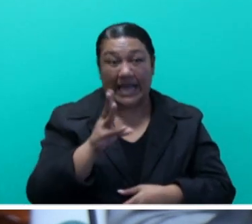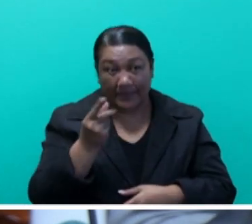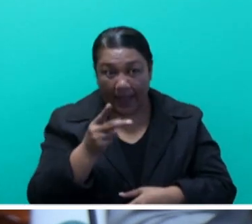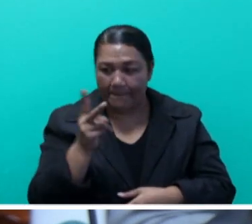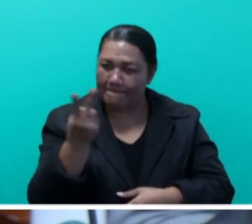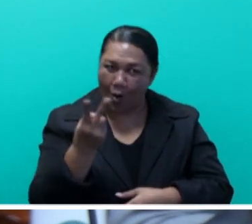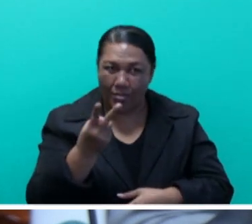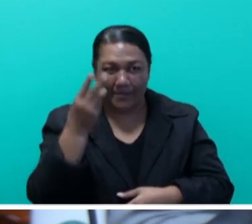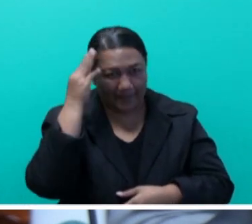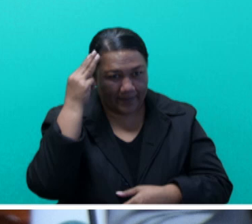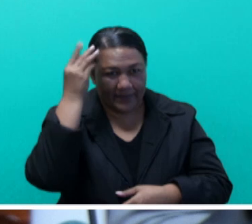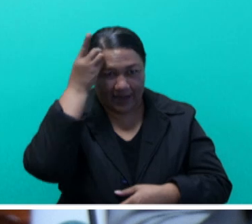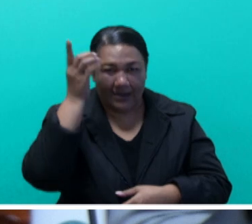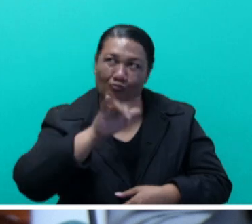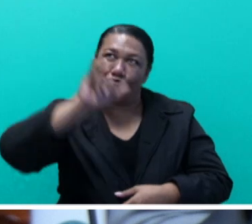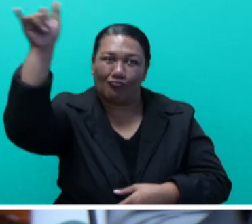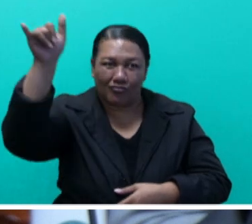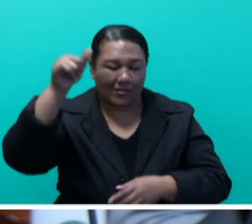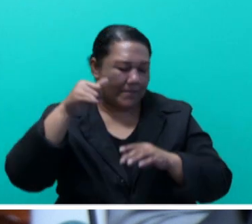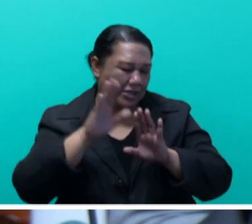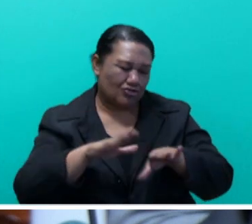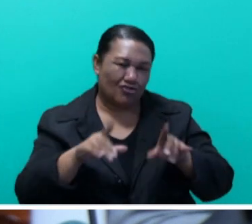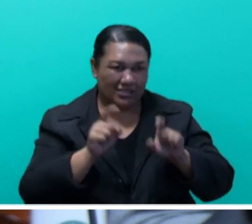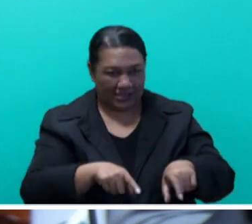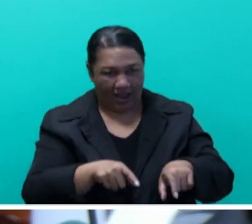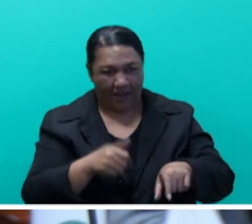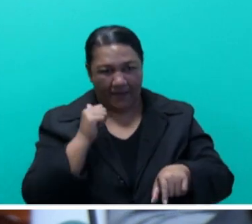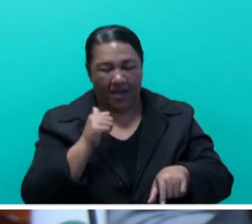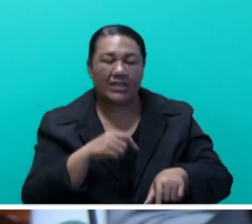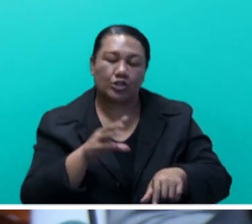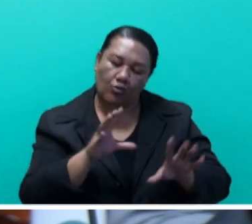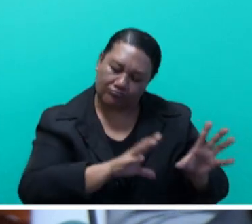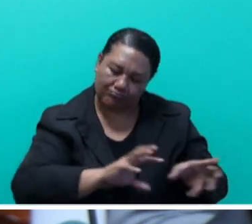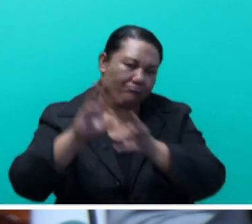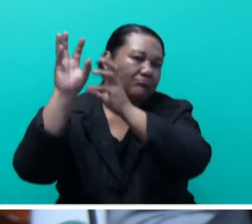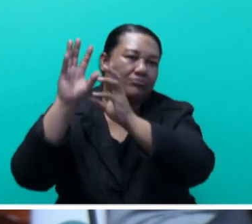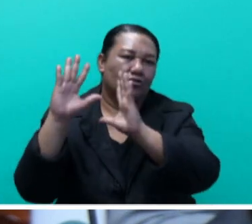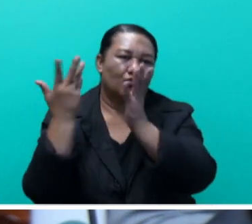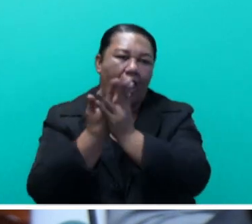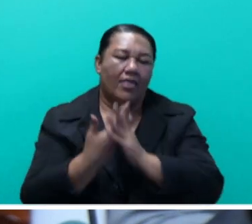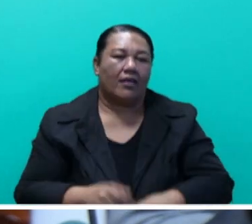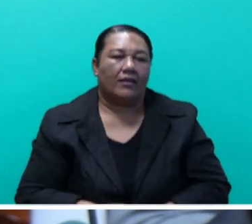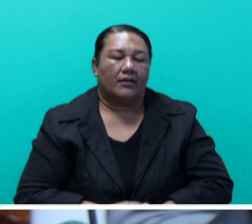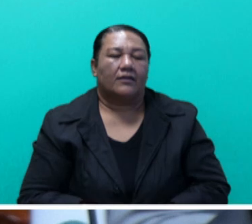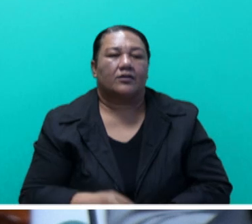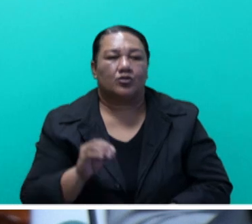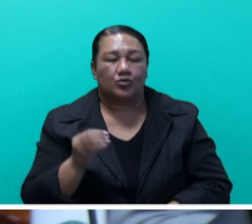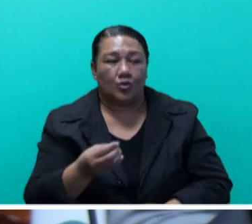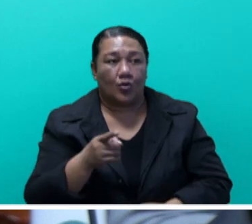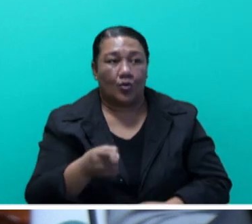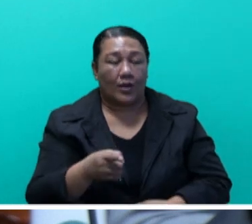the Ministry of Women, Children and Social Protection, as well as the Ministry of Ethiopian Affairs will